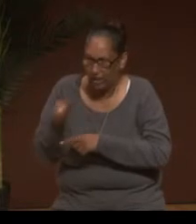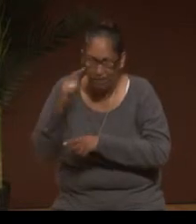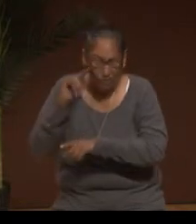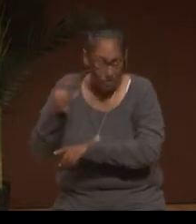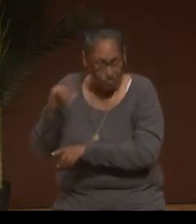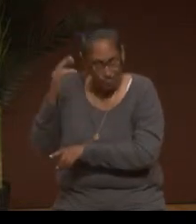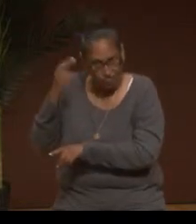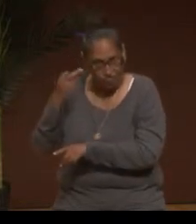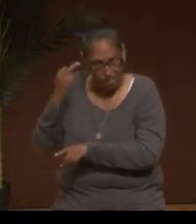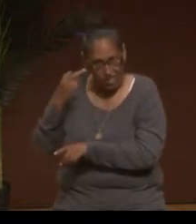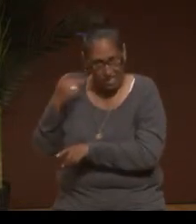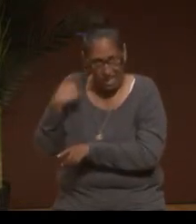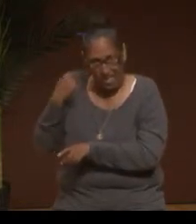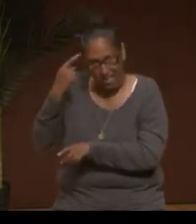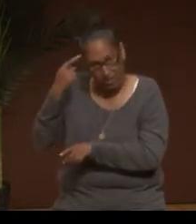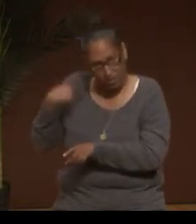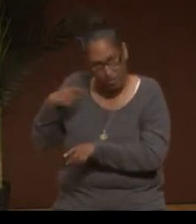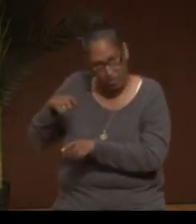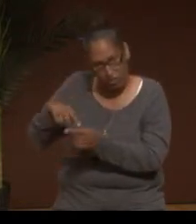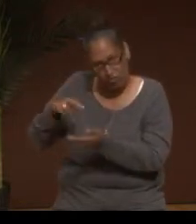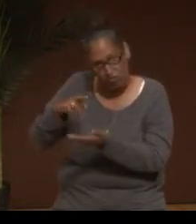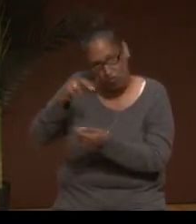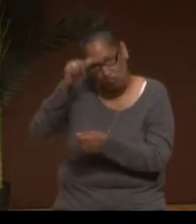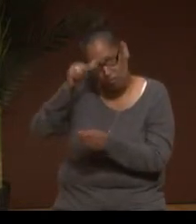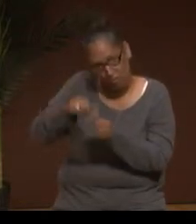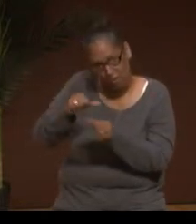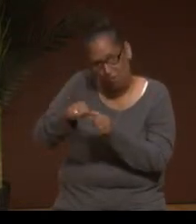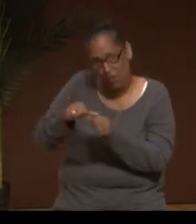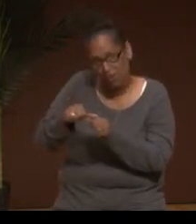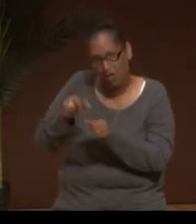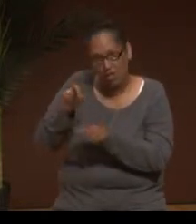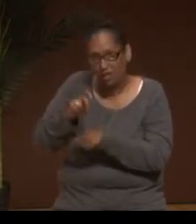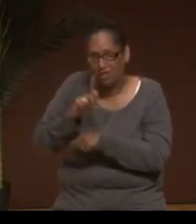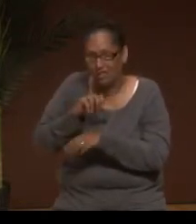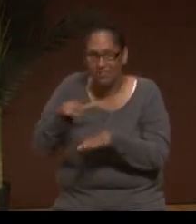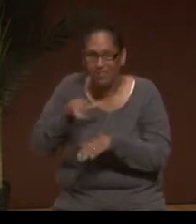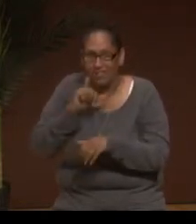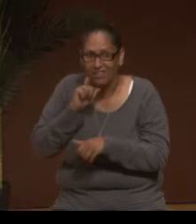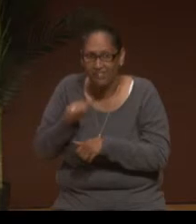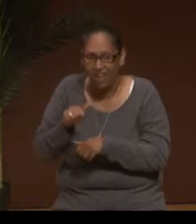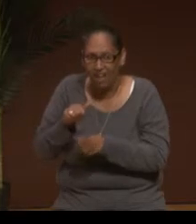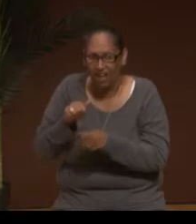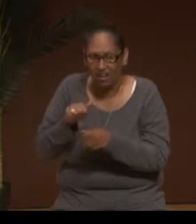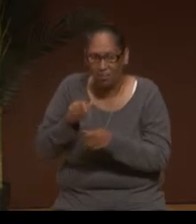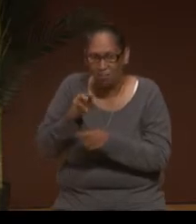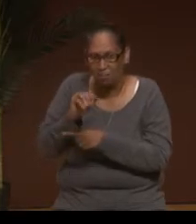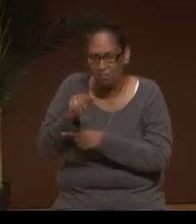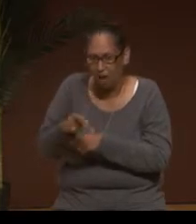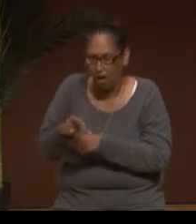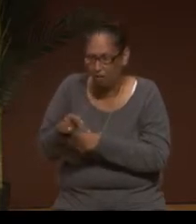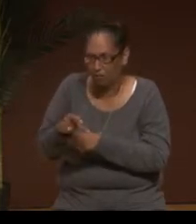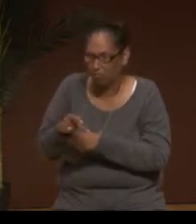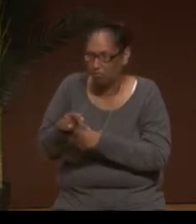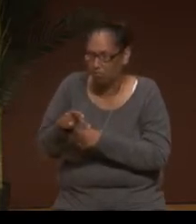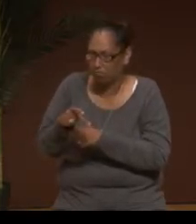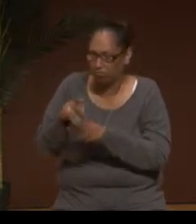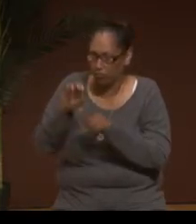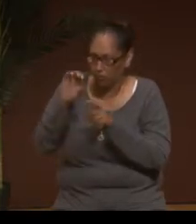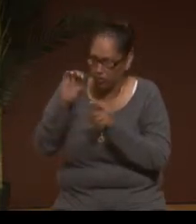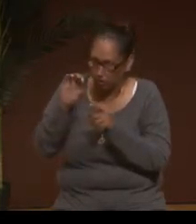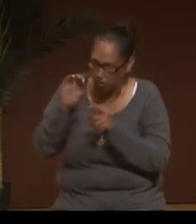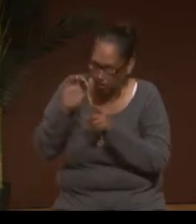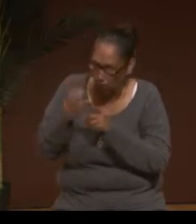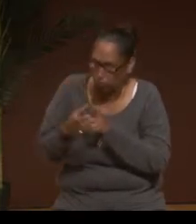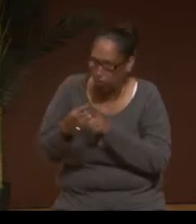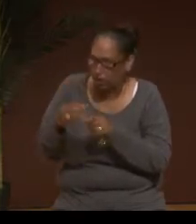then, I think we need to remember that human genetic variation does not map precisely onto the socially and culturally defined groups